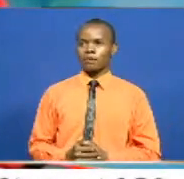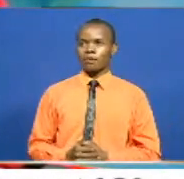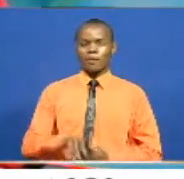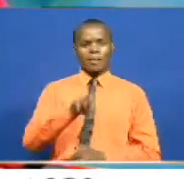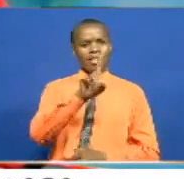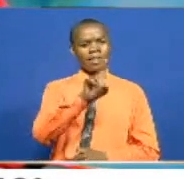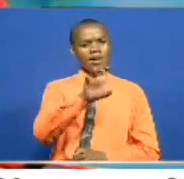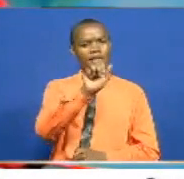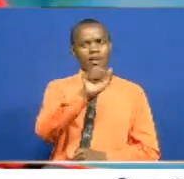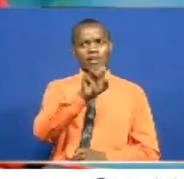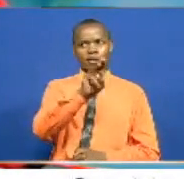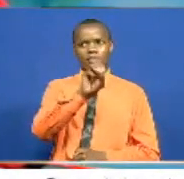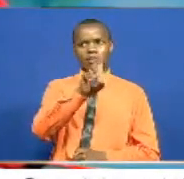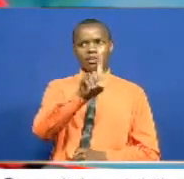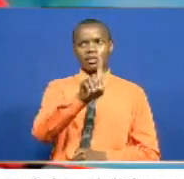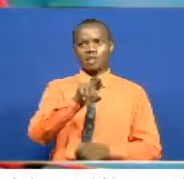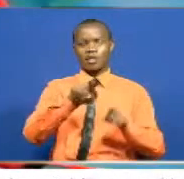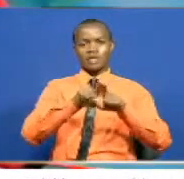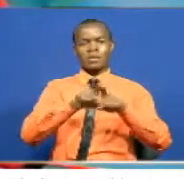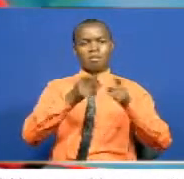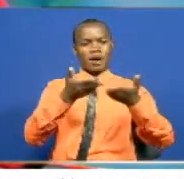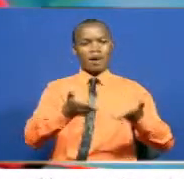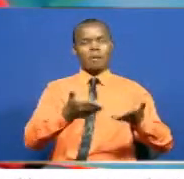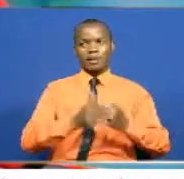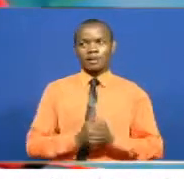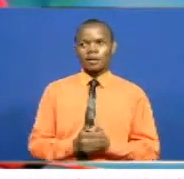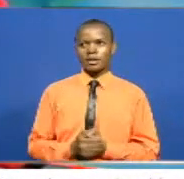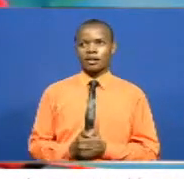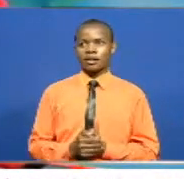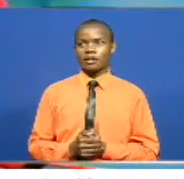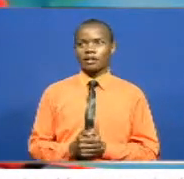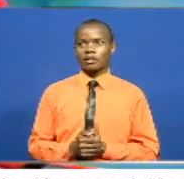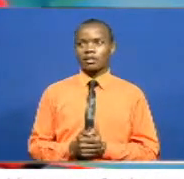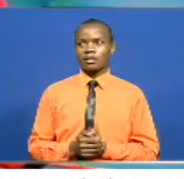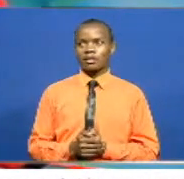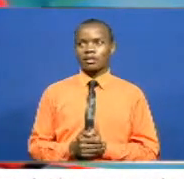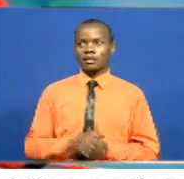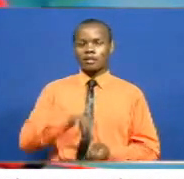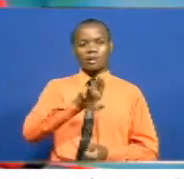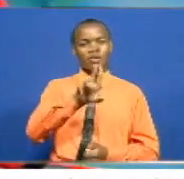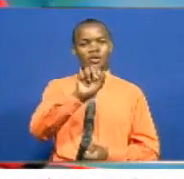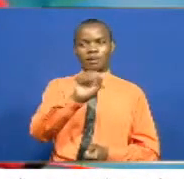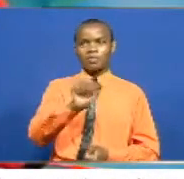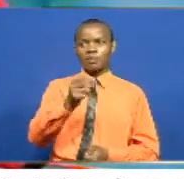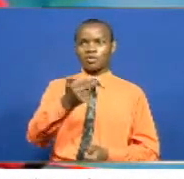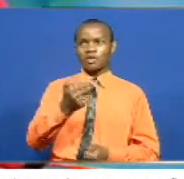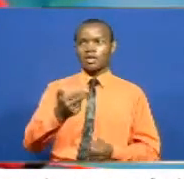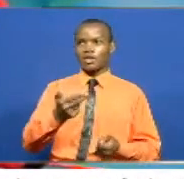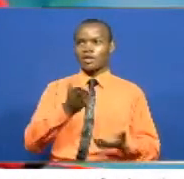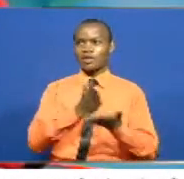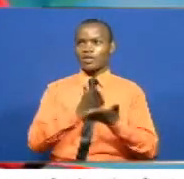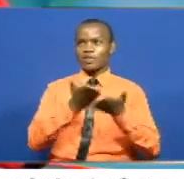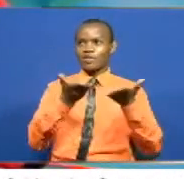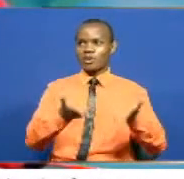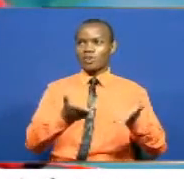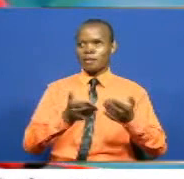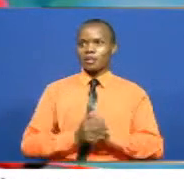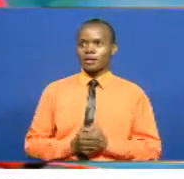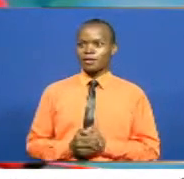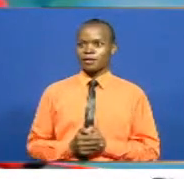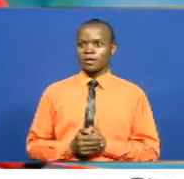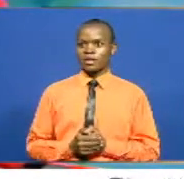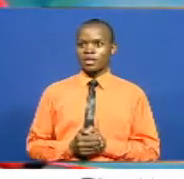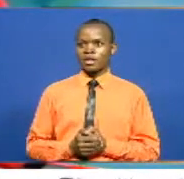Desmond. Desmond, same. Desmond's here. Around. Bush, he's living proof that he is here. For the